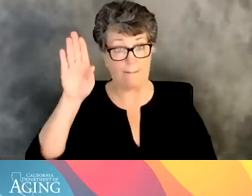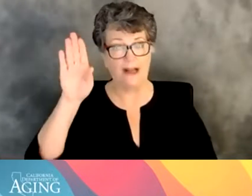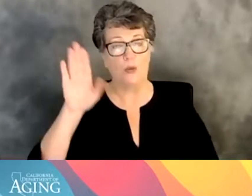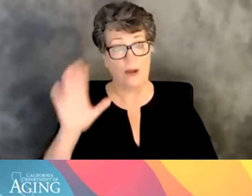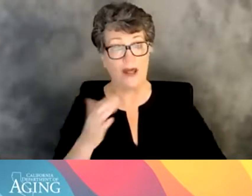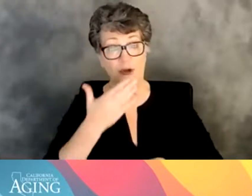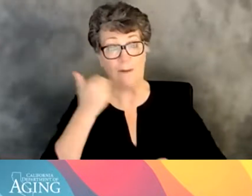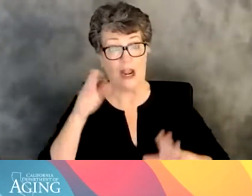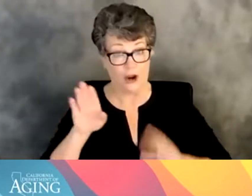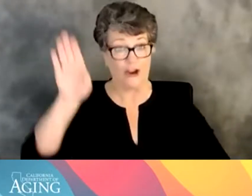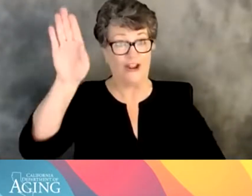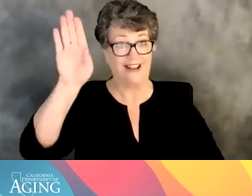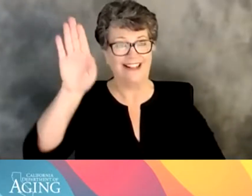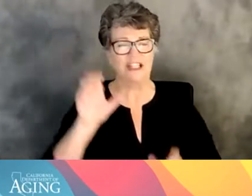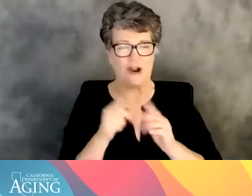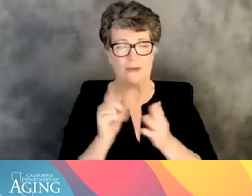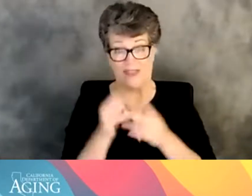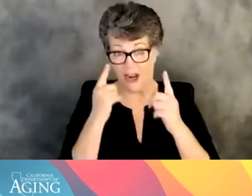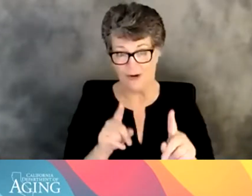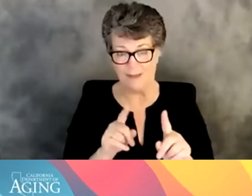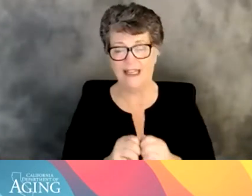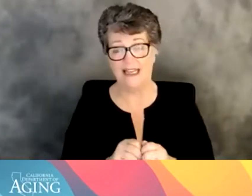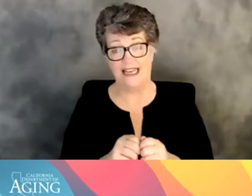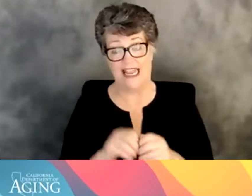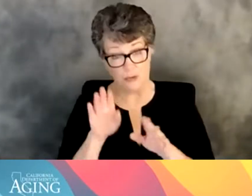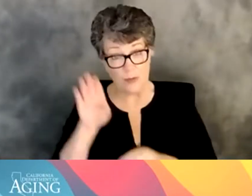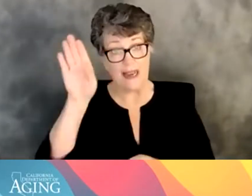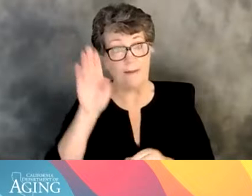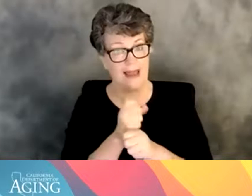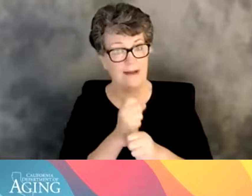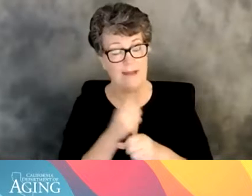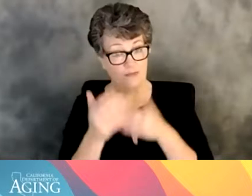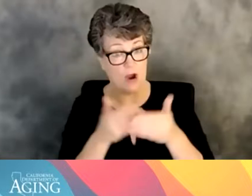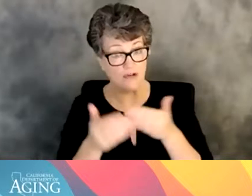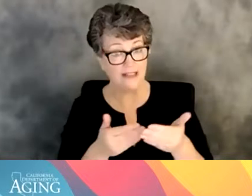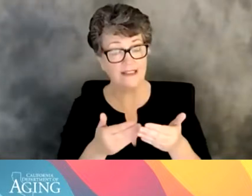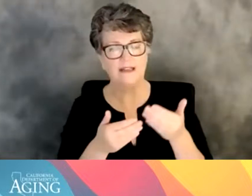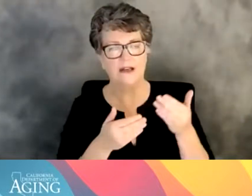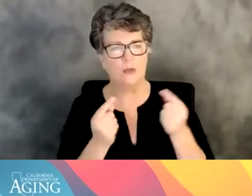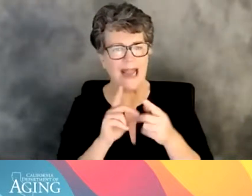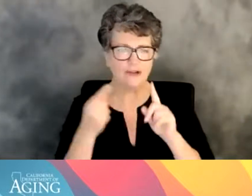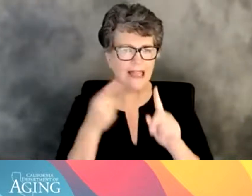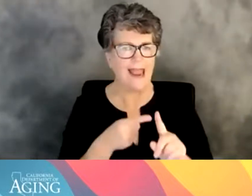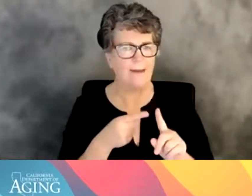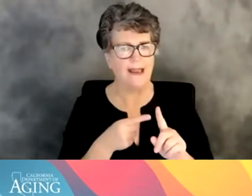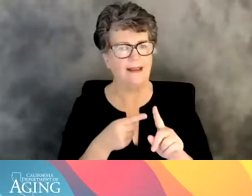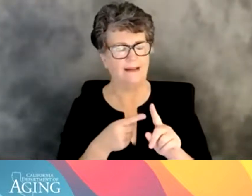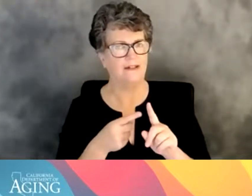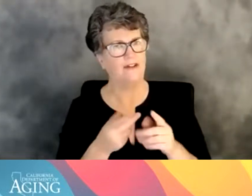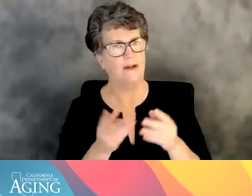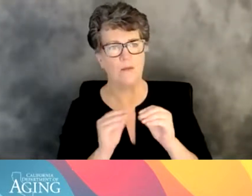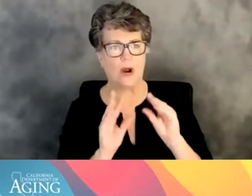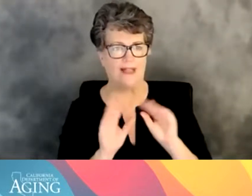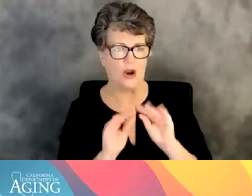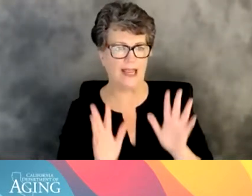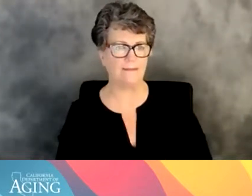better. So let's start with that agreement. But you're right, as we do go up and make progress, where are we actually aiming may become more important to get some clarity on, spend